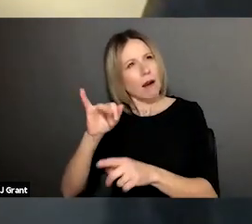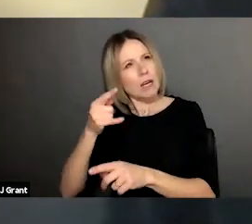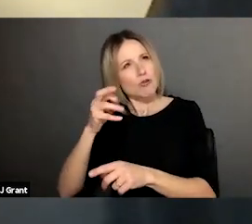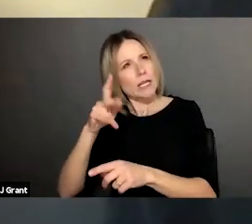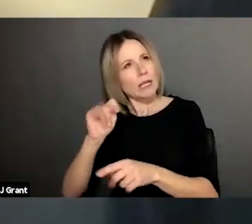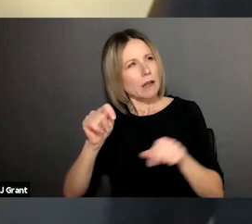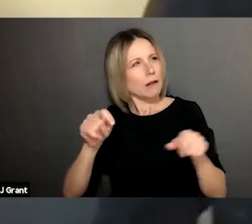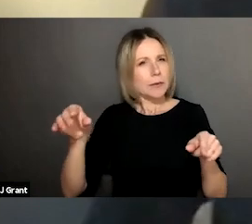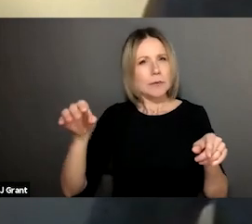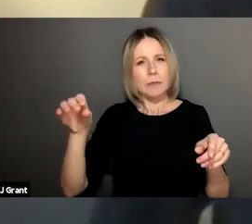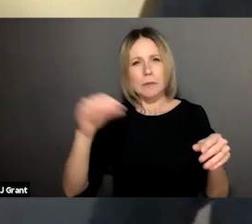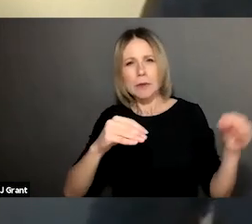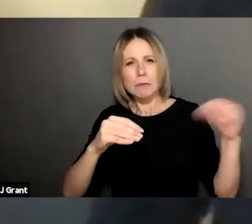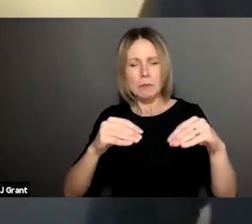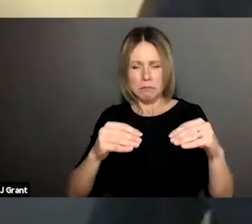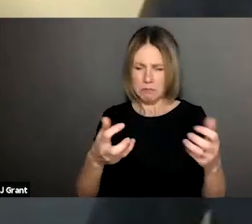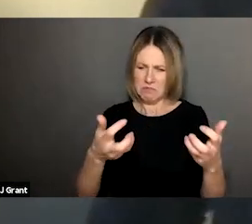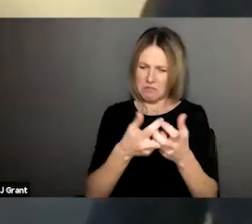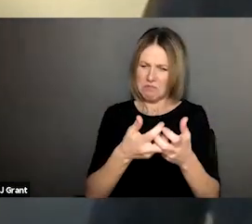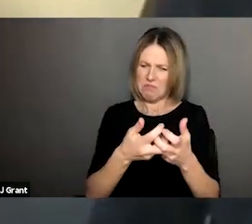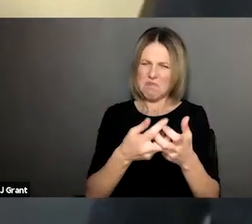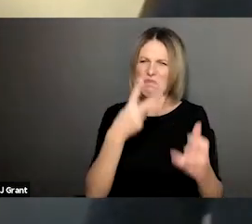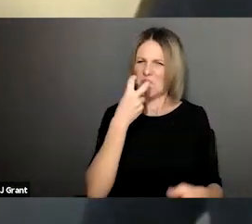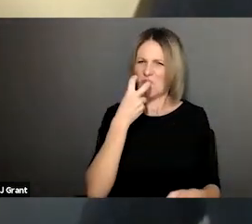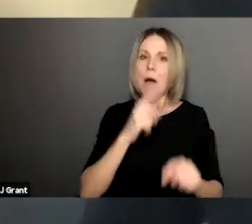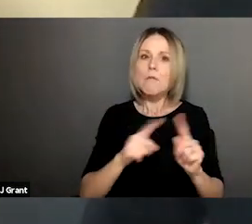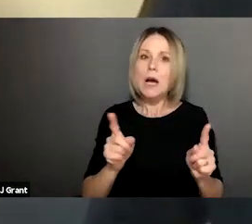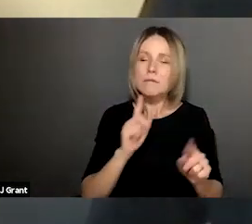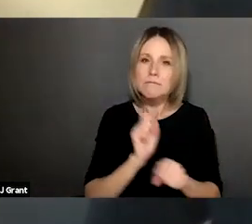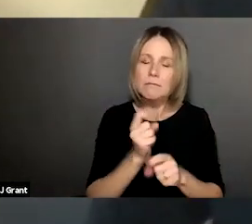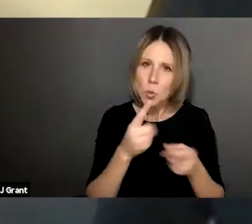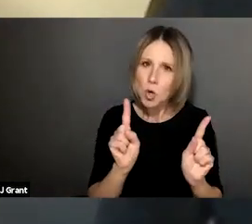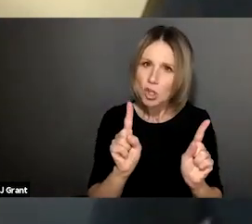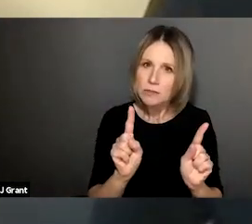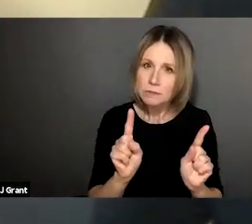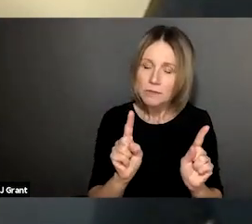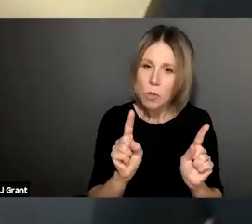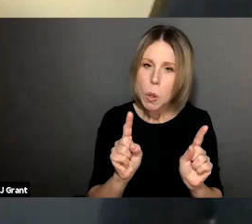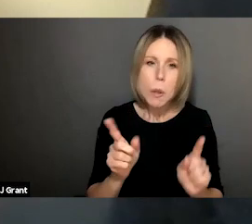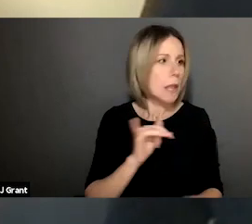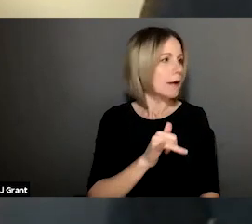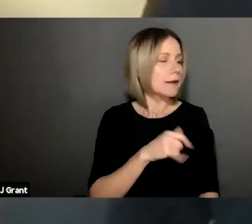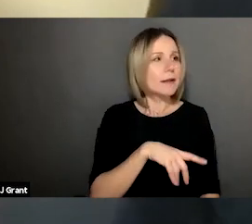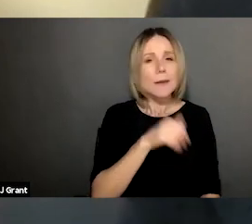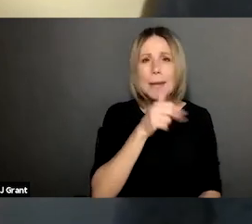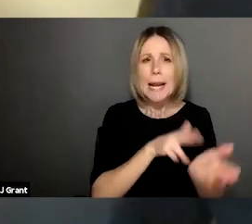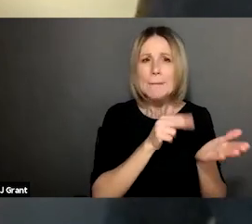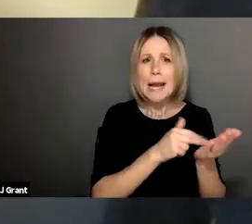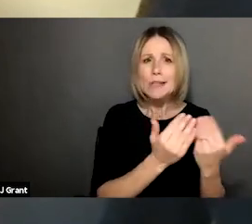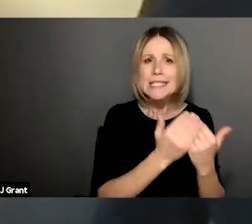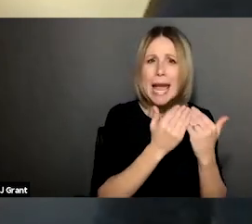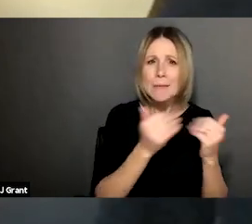works. Yeah. I've got a peanut butter sandwich with pickles and sriracha. People, look